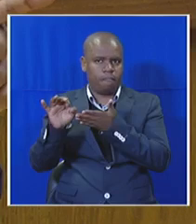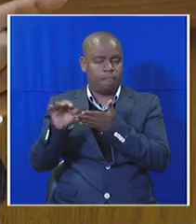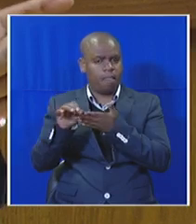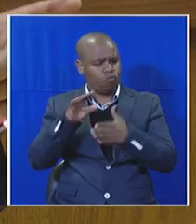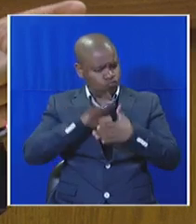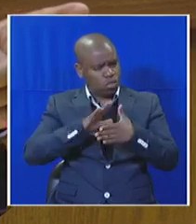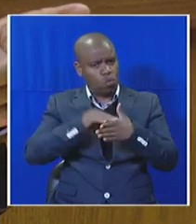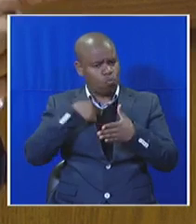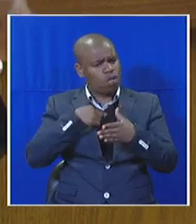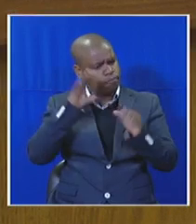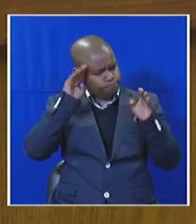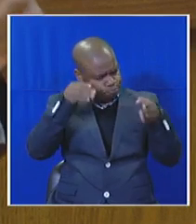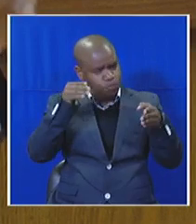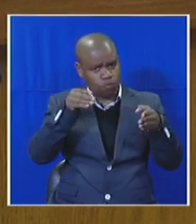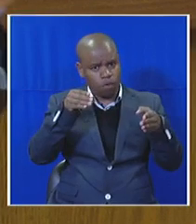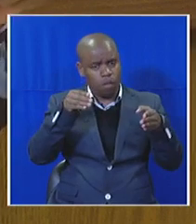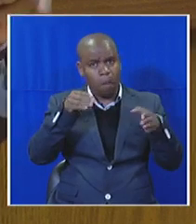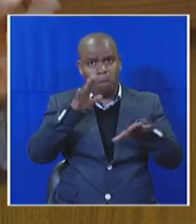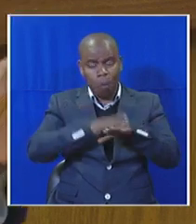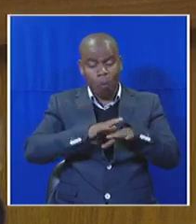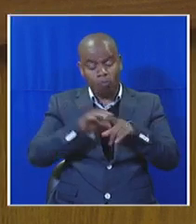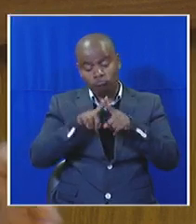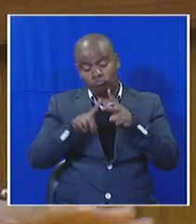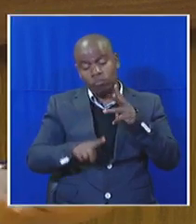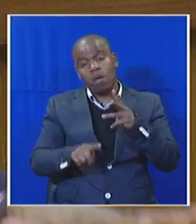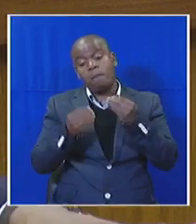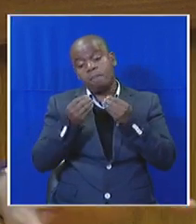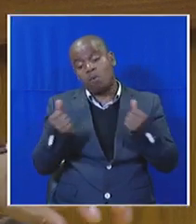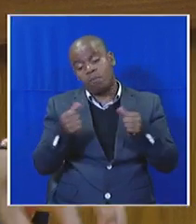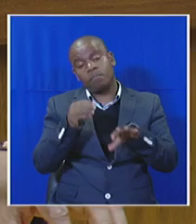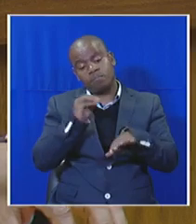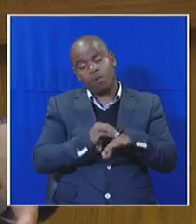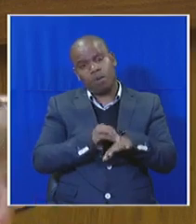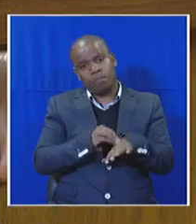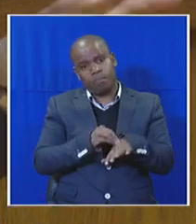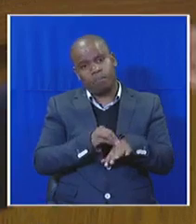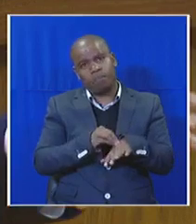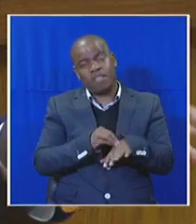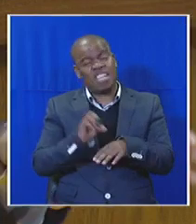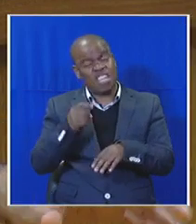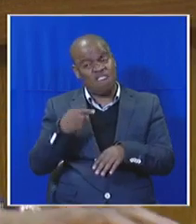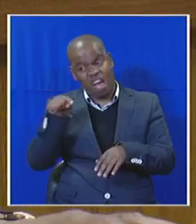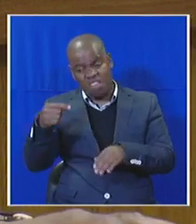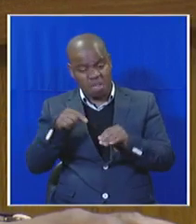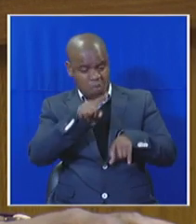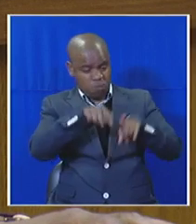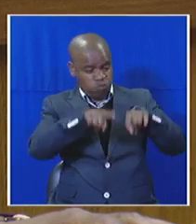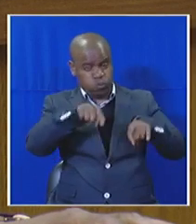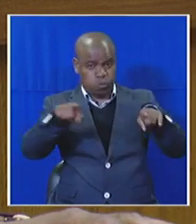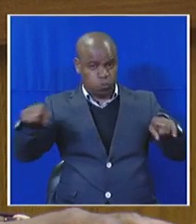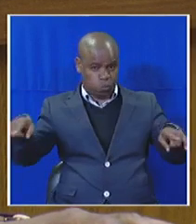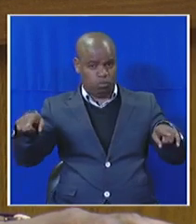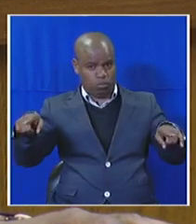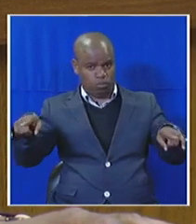it. And it will solve the problems, even if you put, for an example, other types of clear